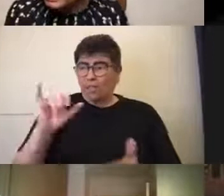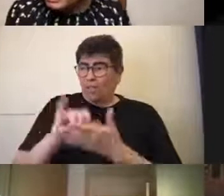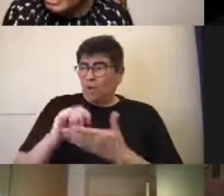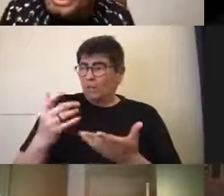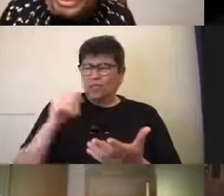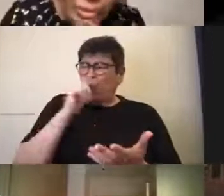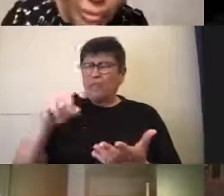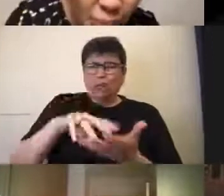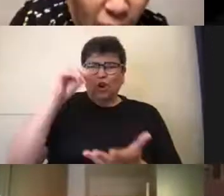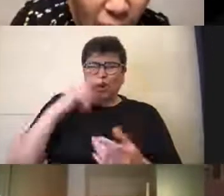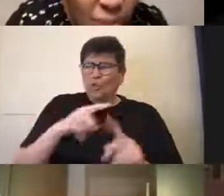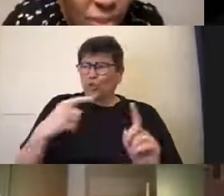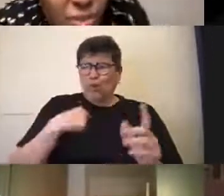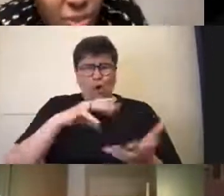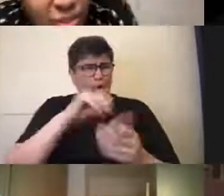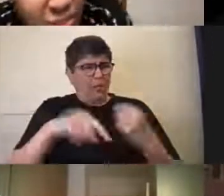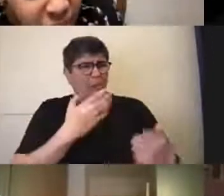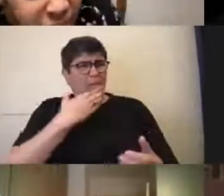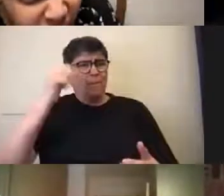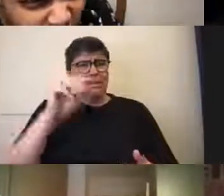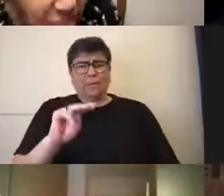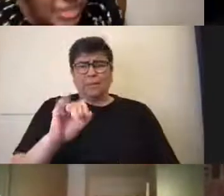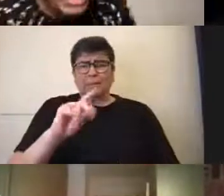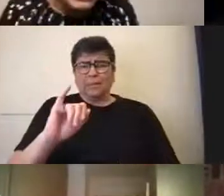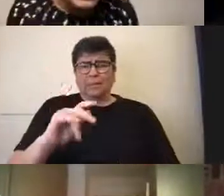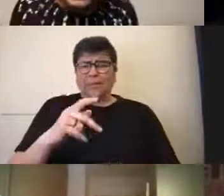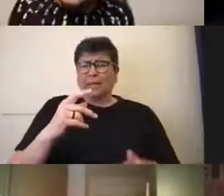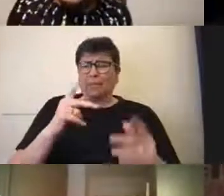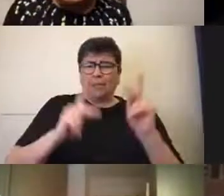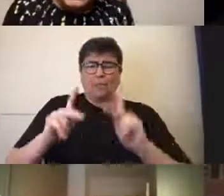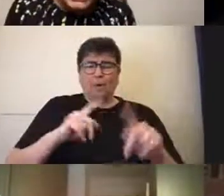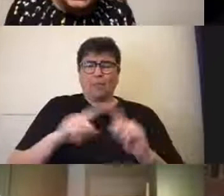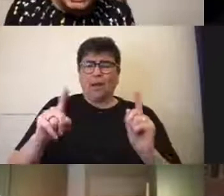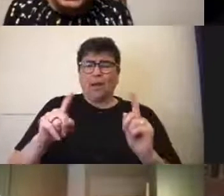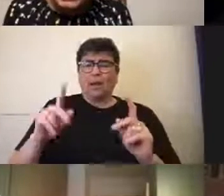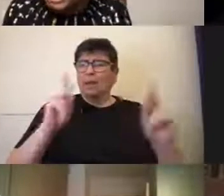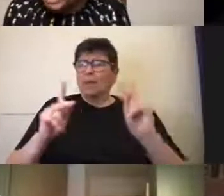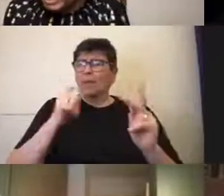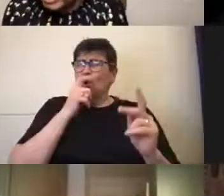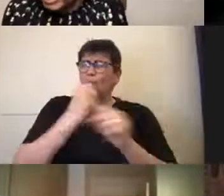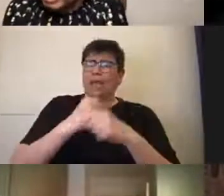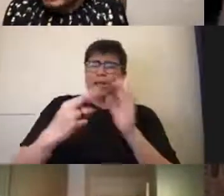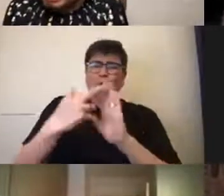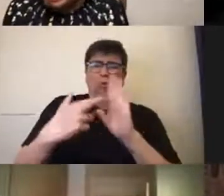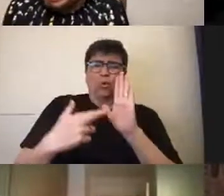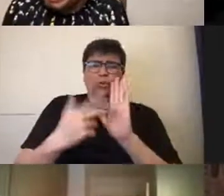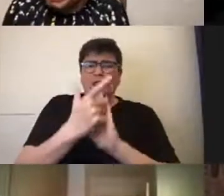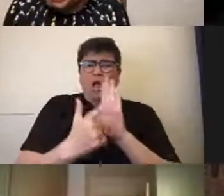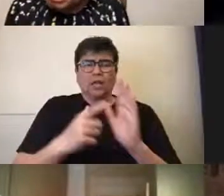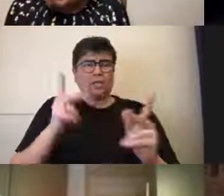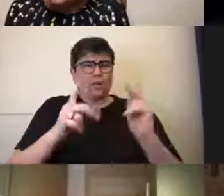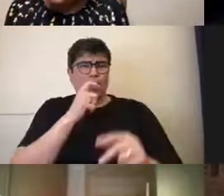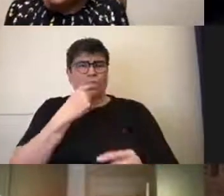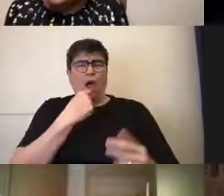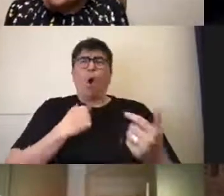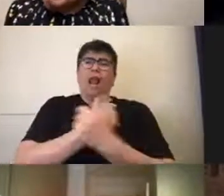you learn about the best Mississippians, but the people making the rules are the people who claim to be the people who love Mississippians. You know what I'm saying? So I feel like I